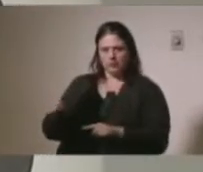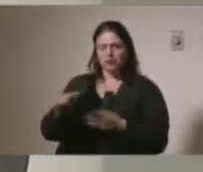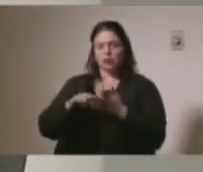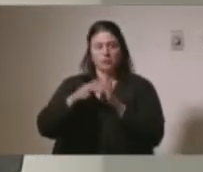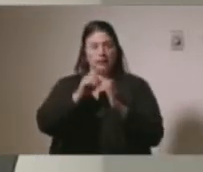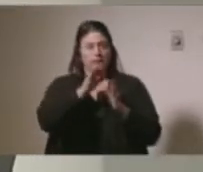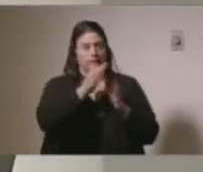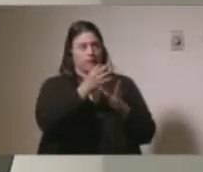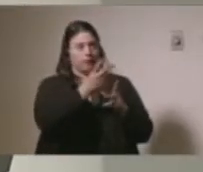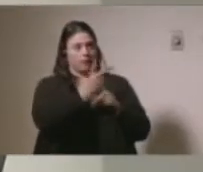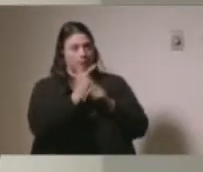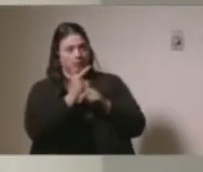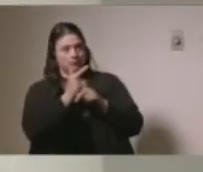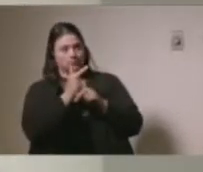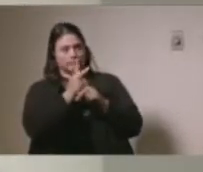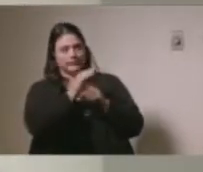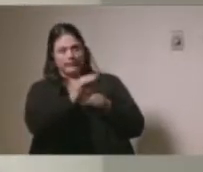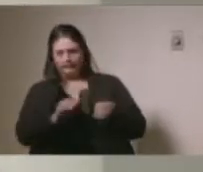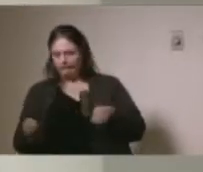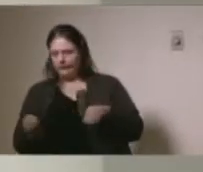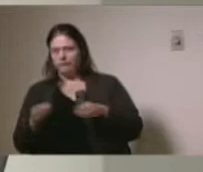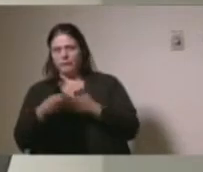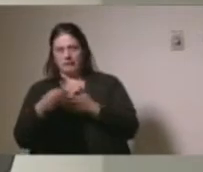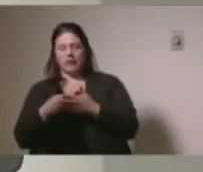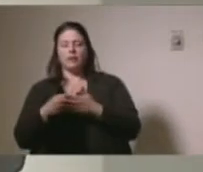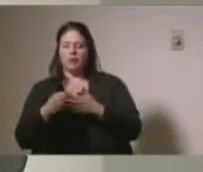New Zealand Post Group.